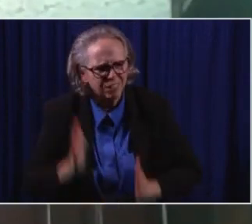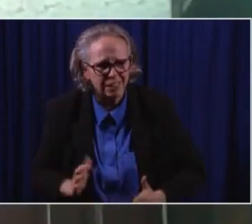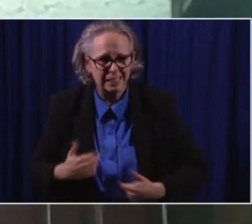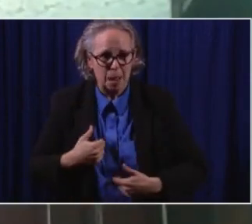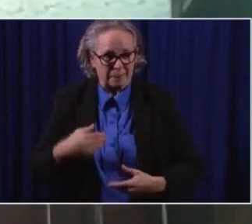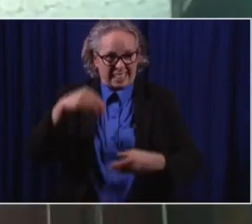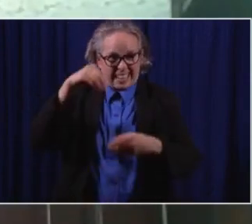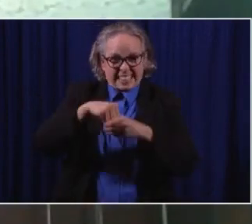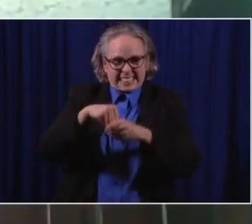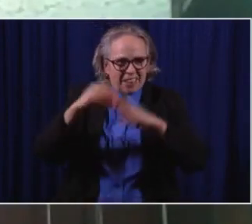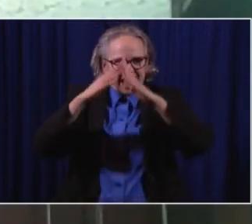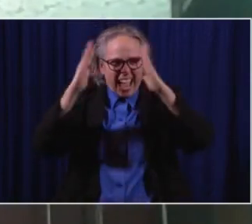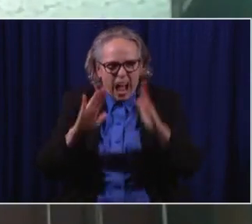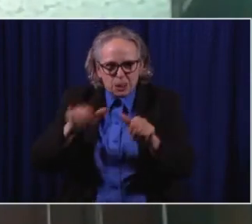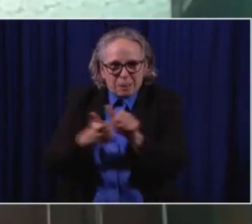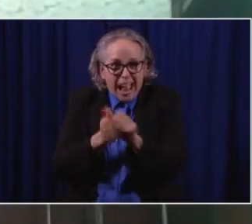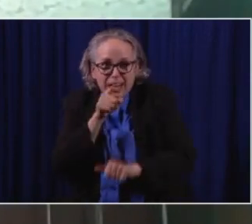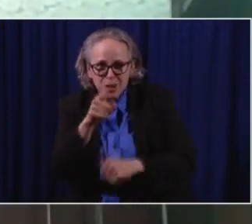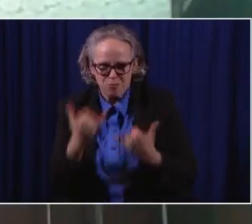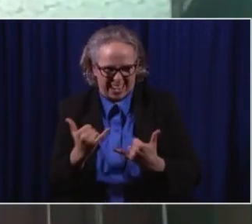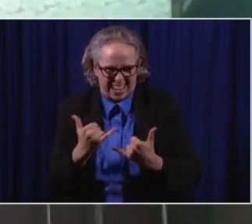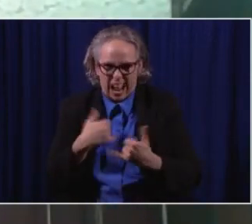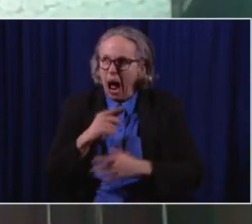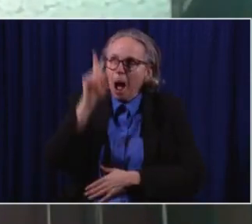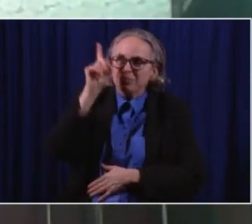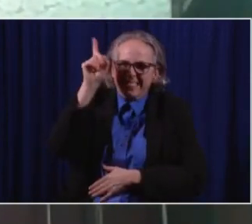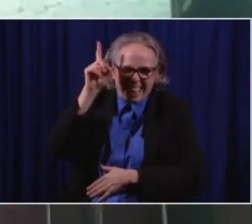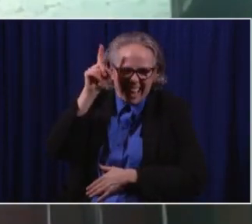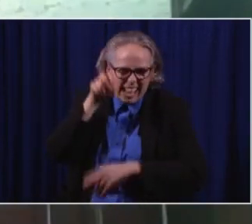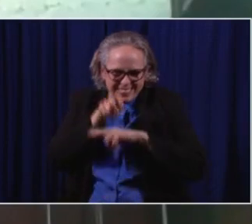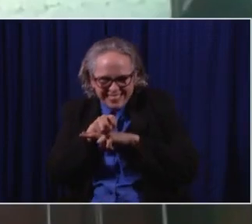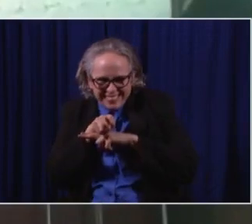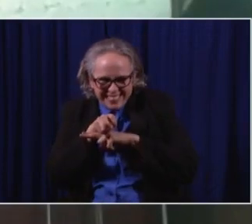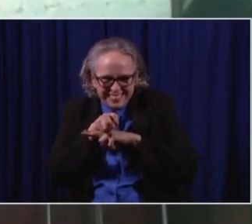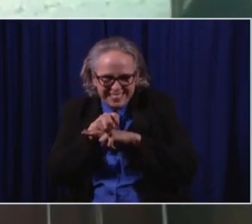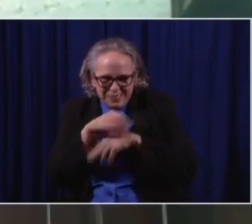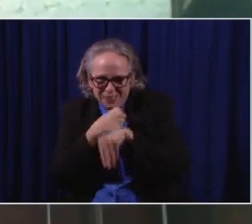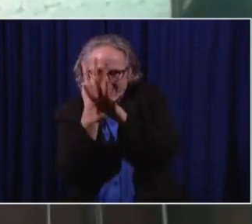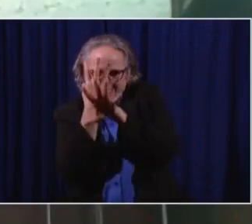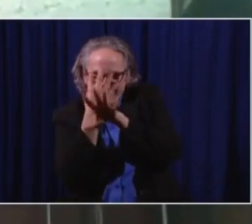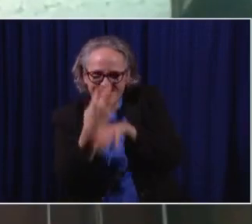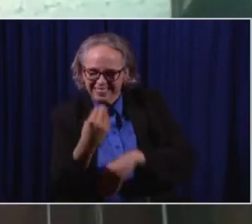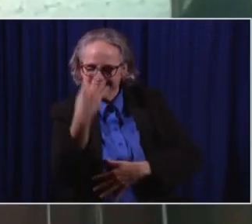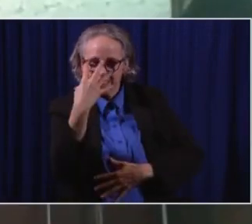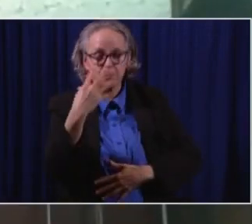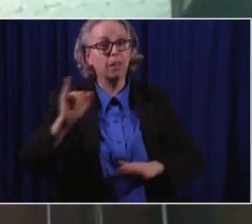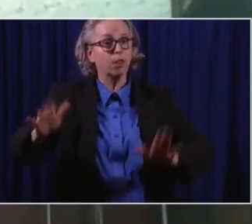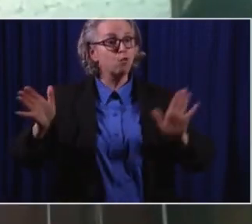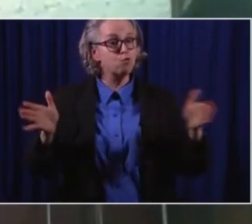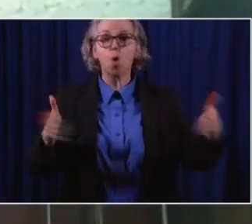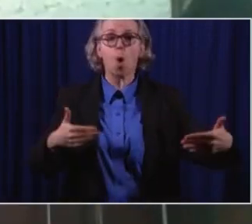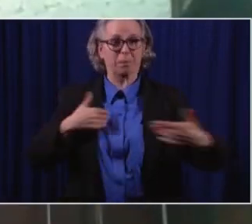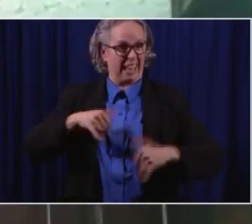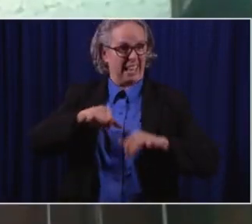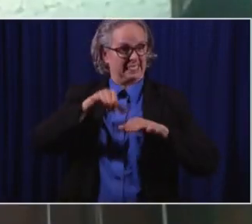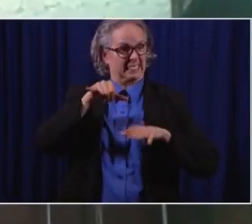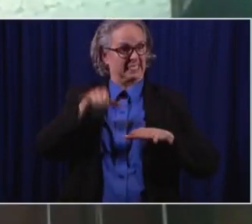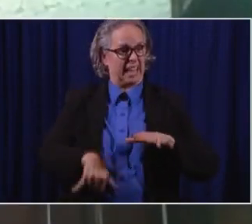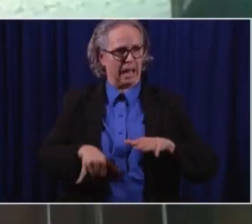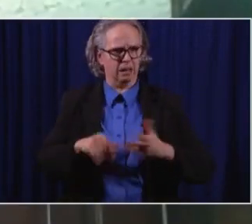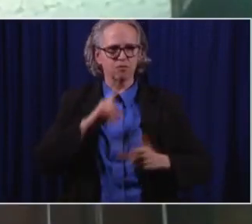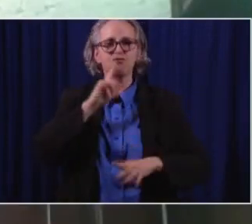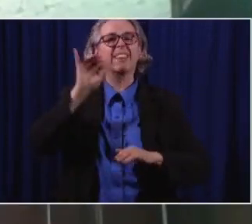right behind you. I'm in one of the upstairs rooms there, and I'm in a room that Florence Harding used during the